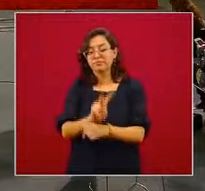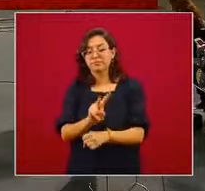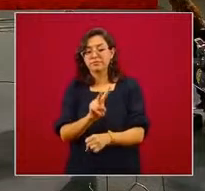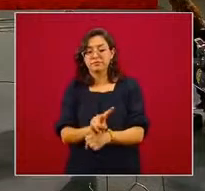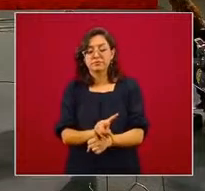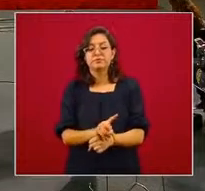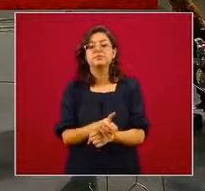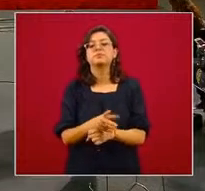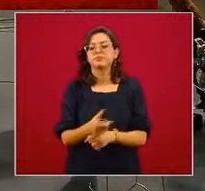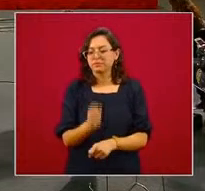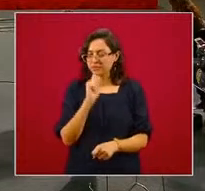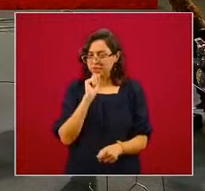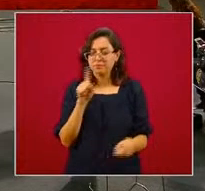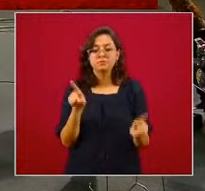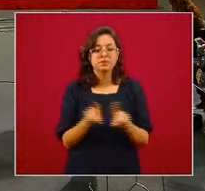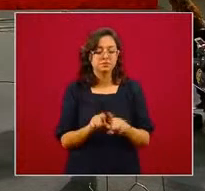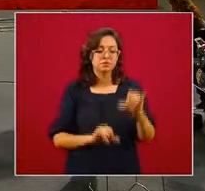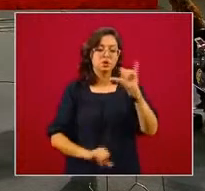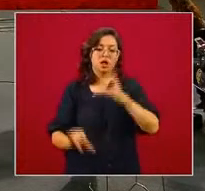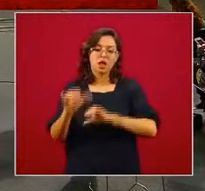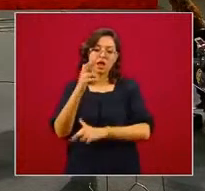supporting laboratories